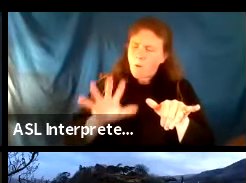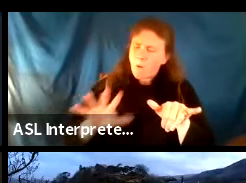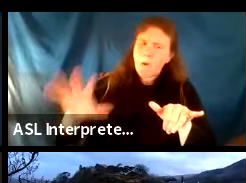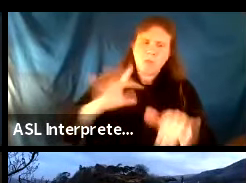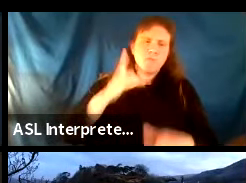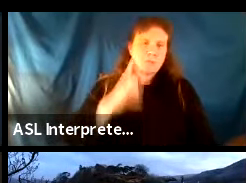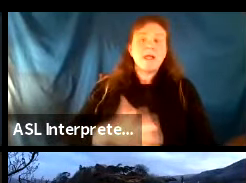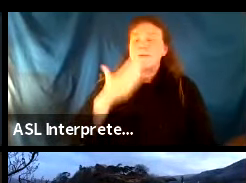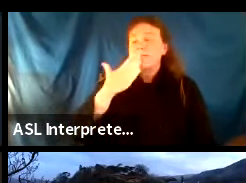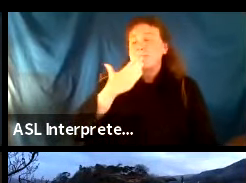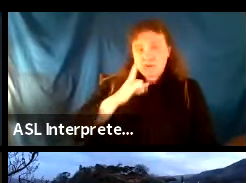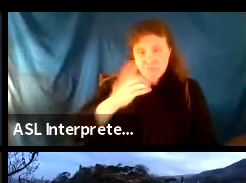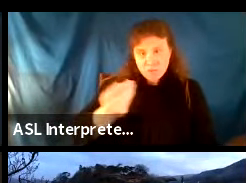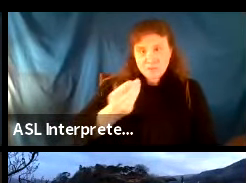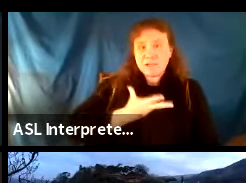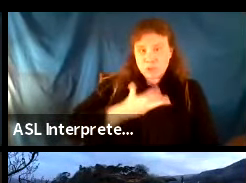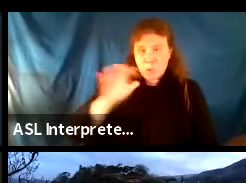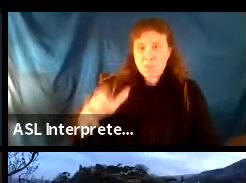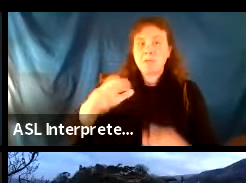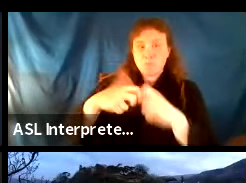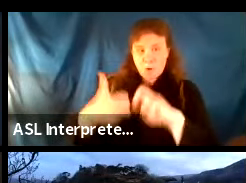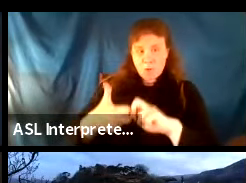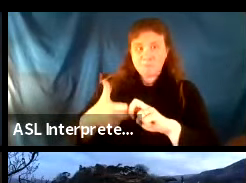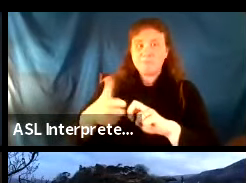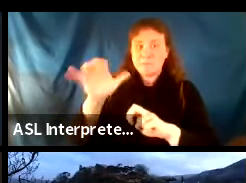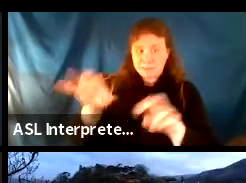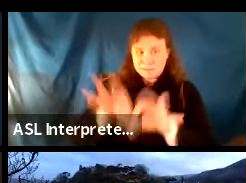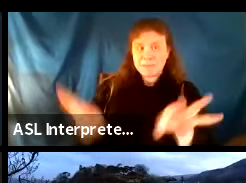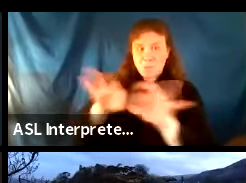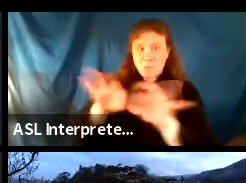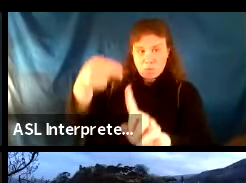you for bringing that up. It's very important.